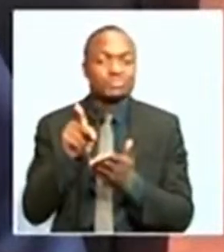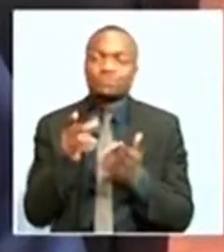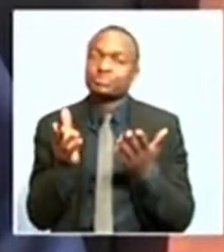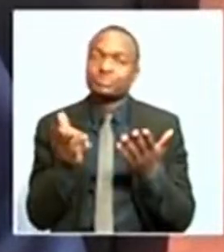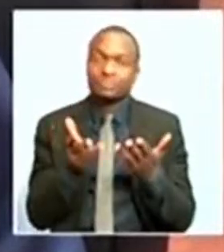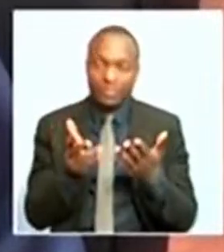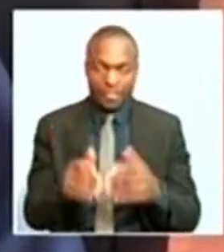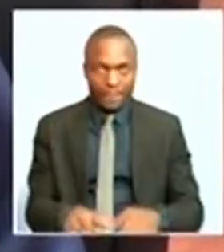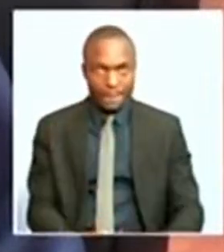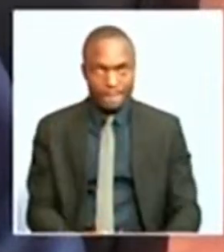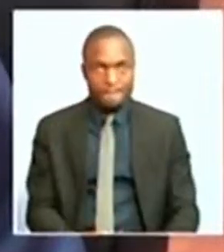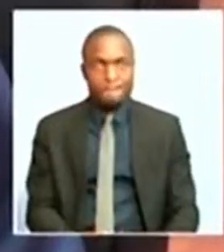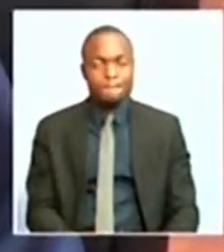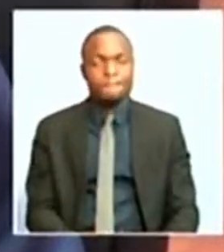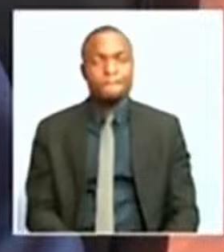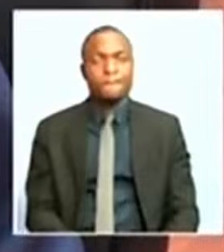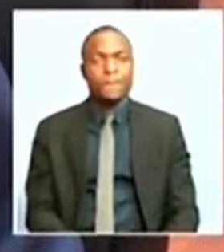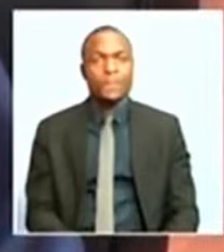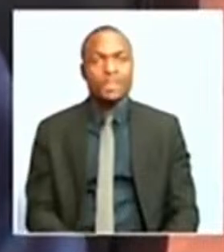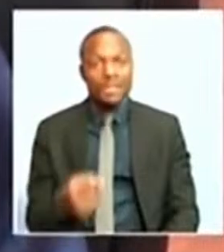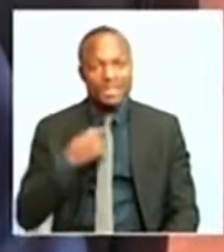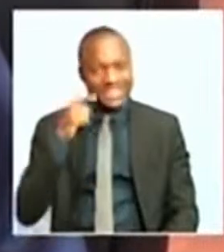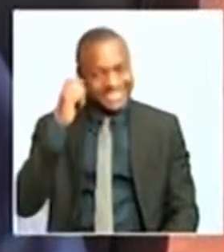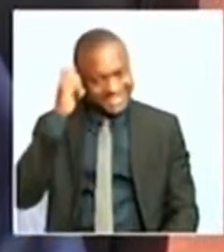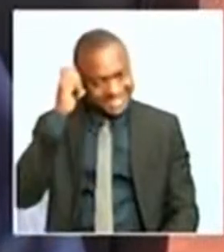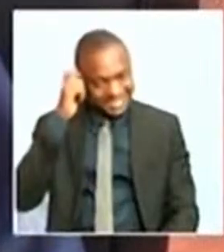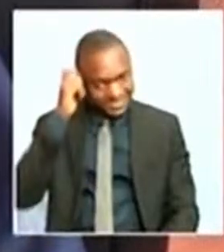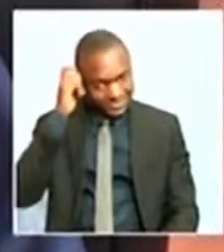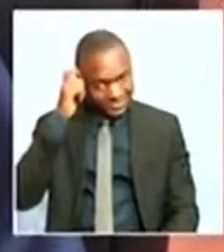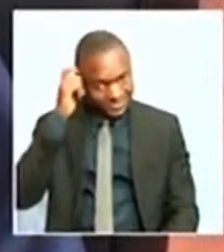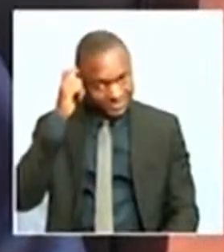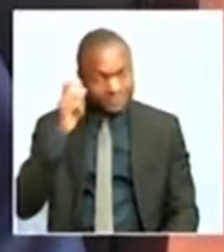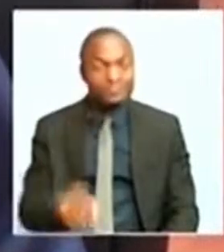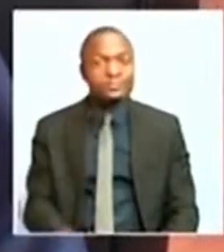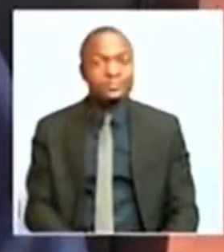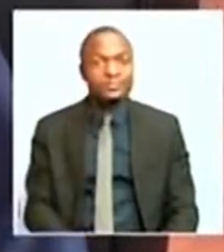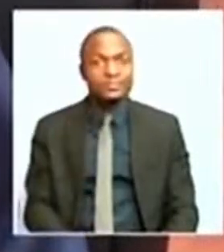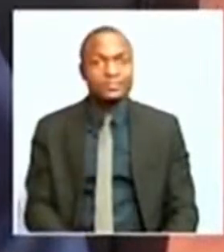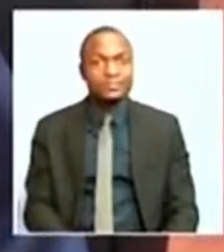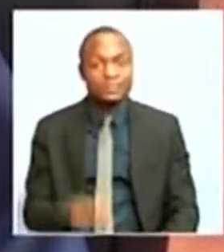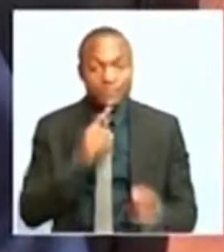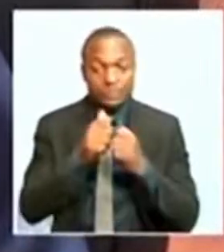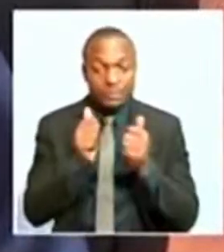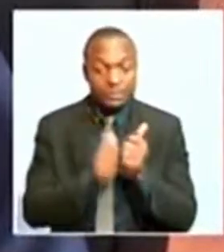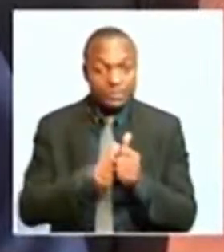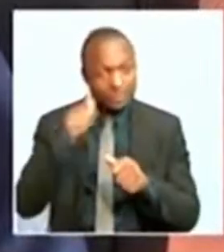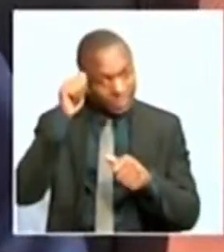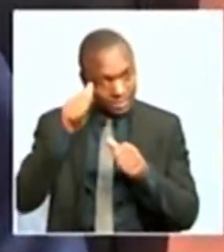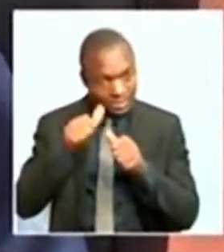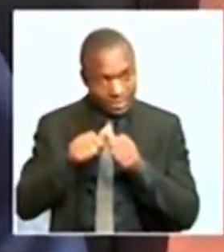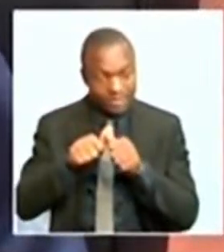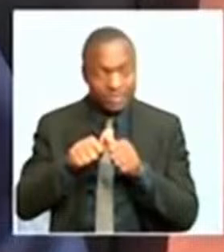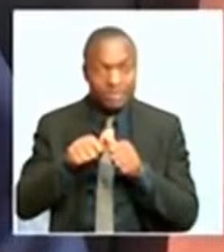part. So I think he's referring to the treaty on SASCO,